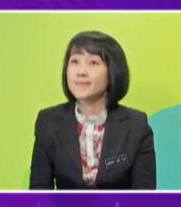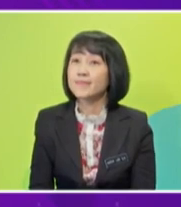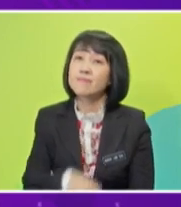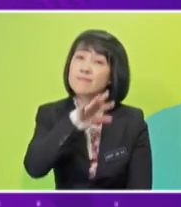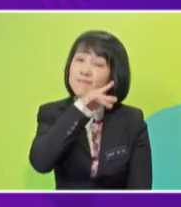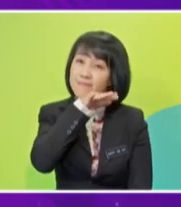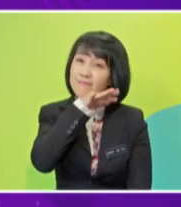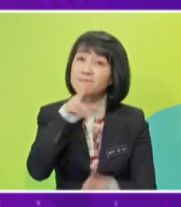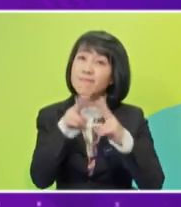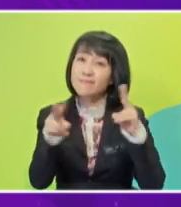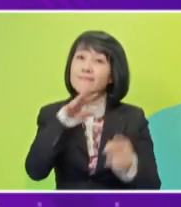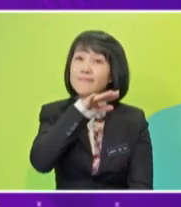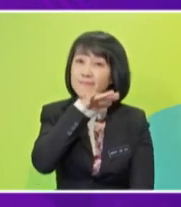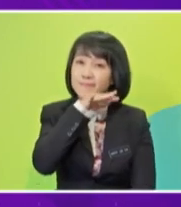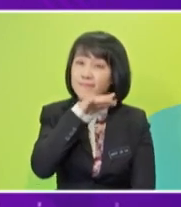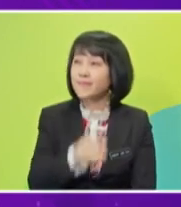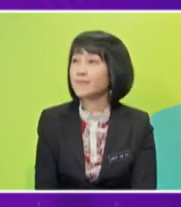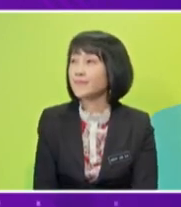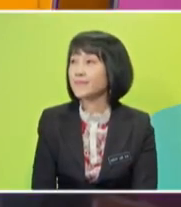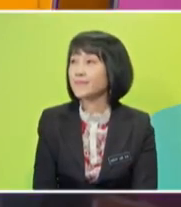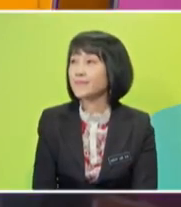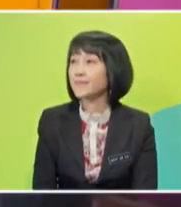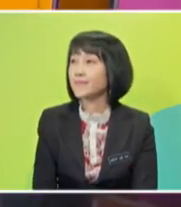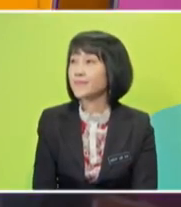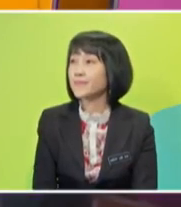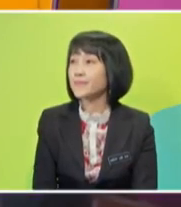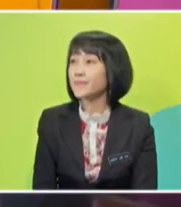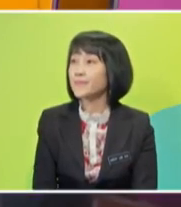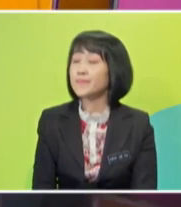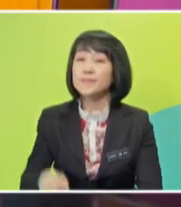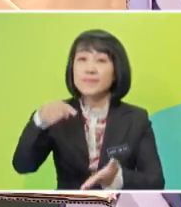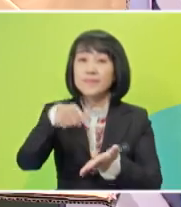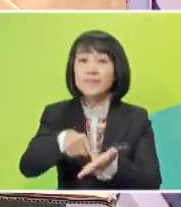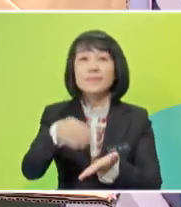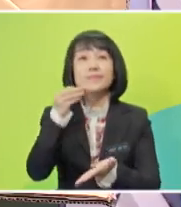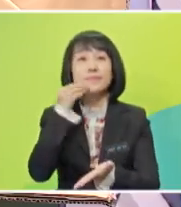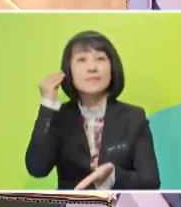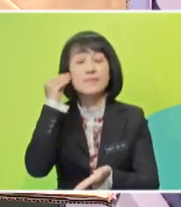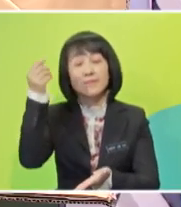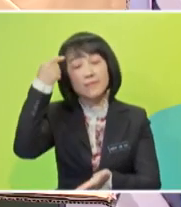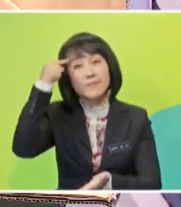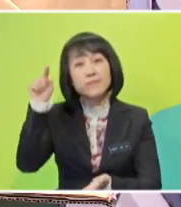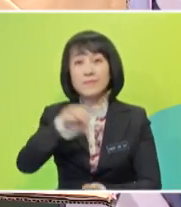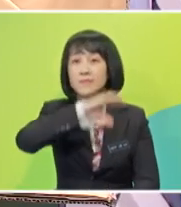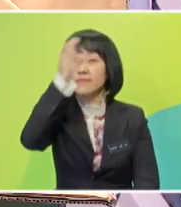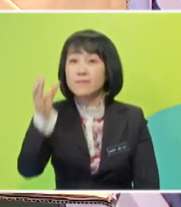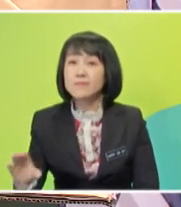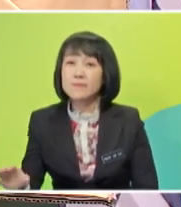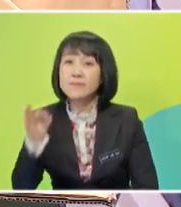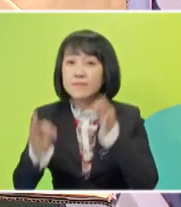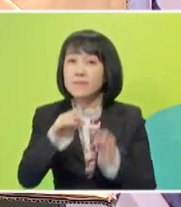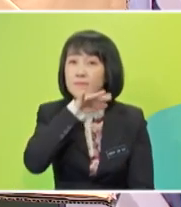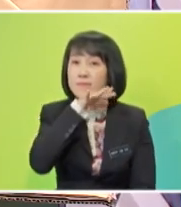Dirty. Very dirty. Okay, so now, this is actually a home for the camel. So when it's dirty, do you think the camel can